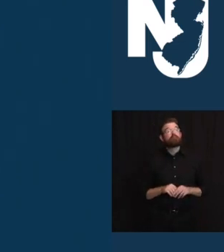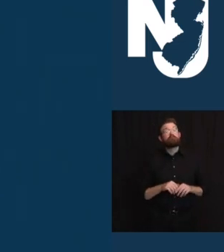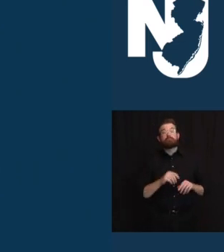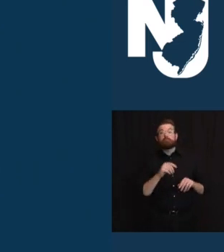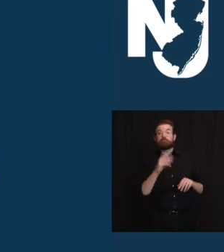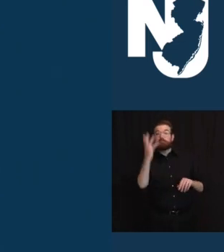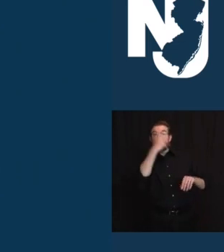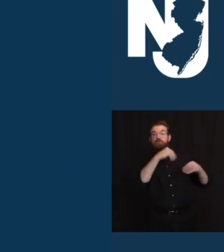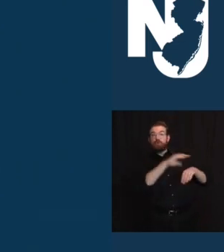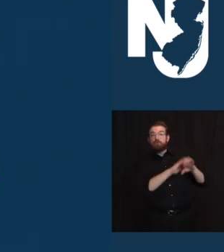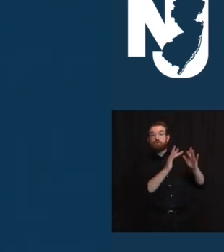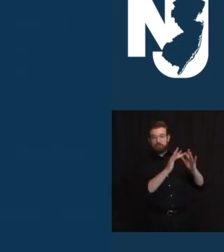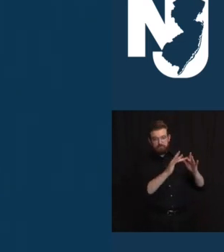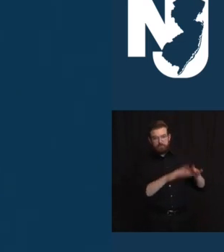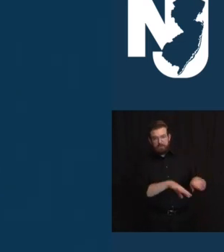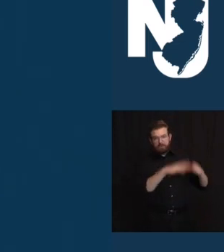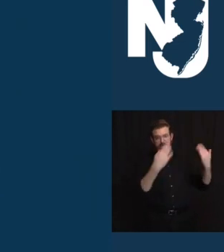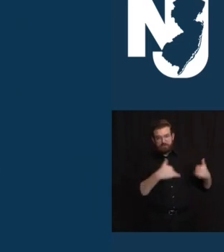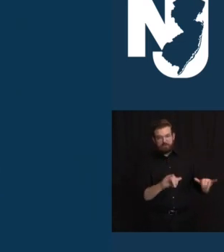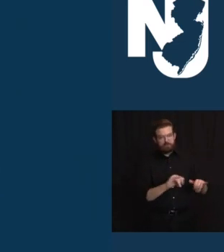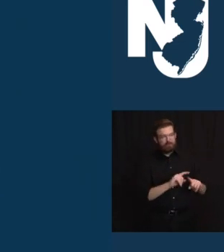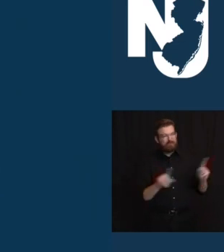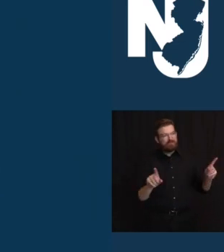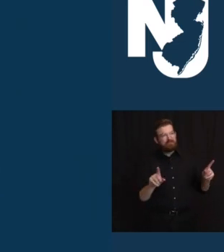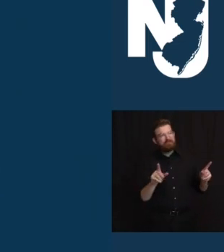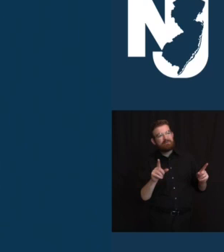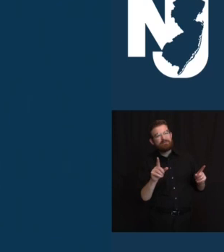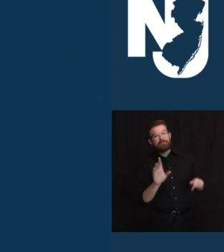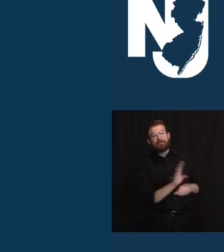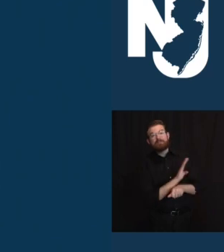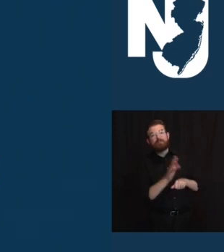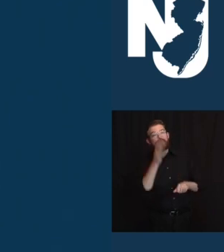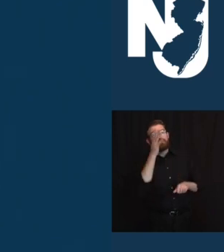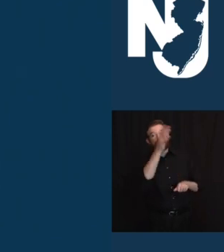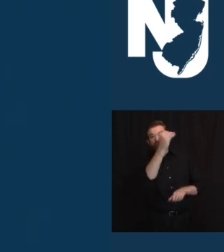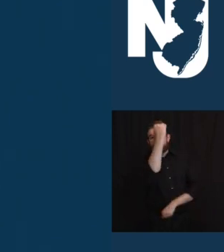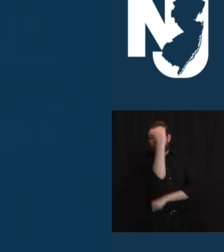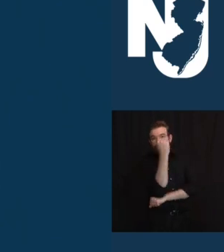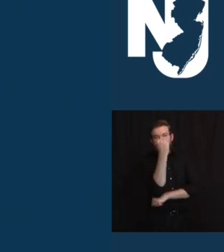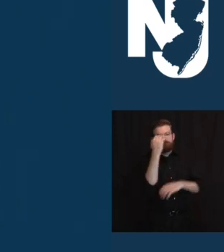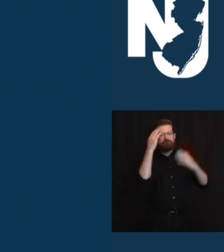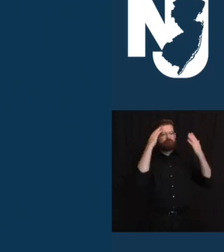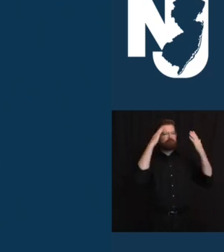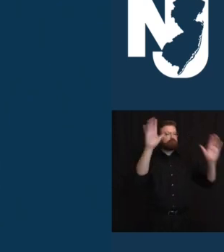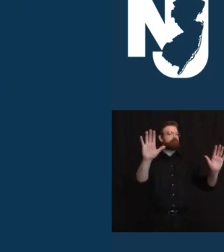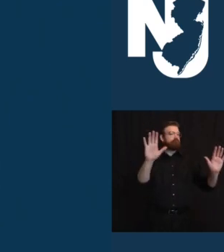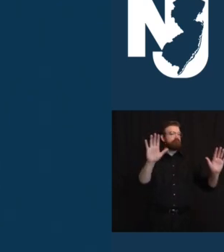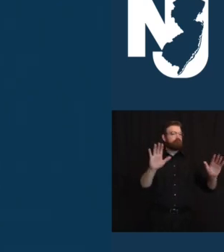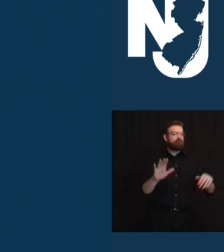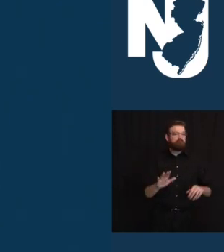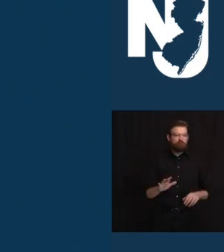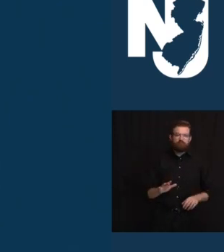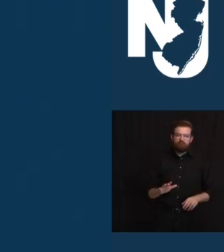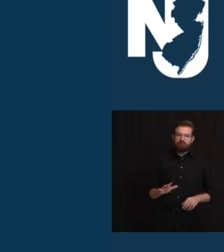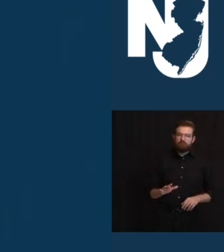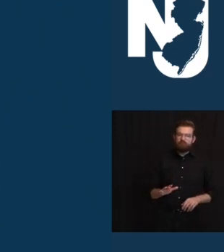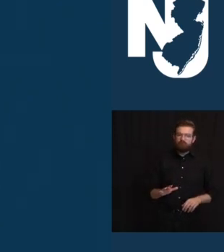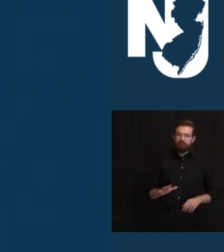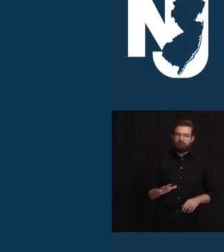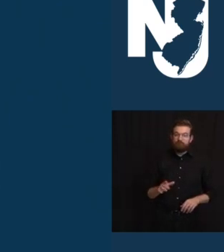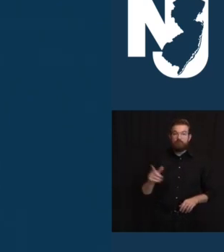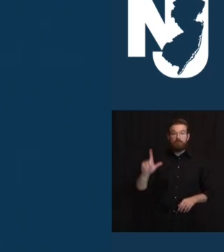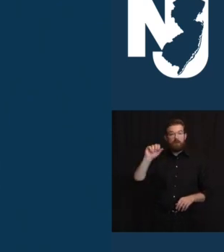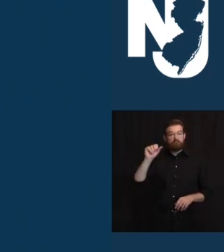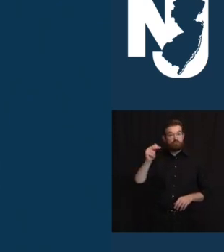business, frankly, was in doubt. But thankfully, LaShonda applied for and received a small business grant from the